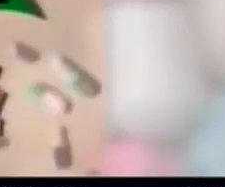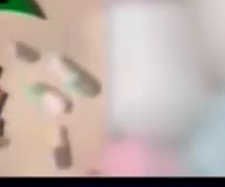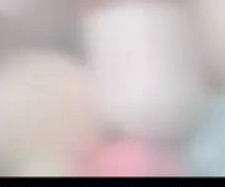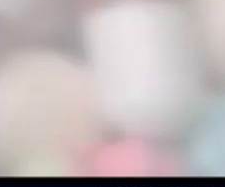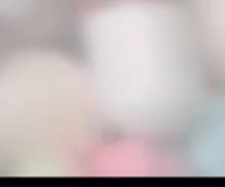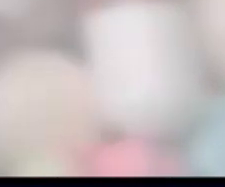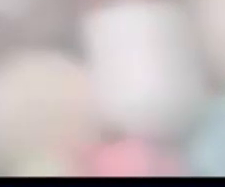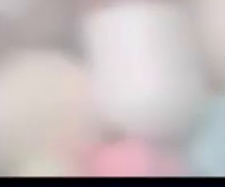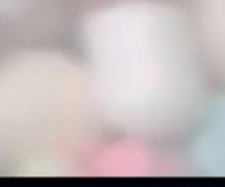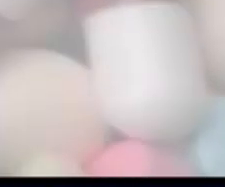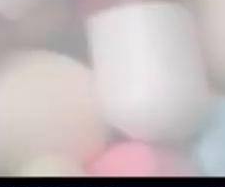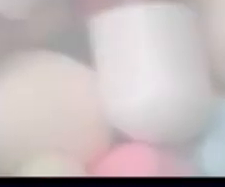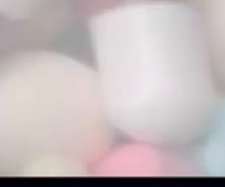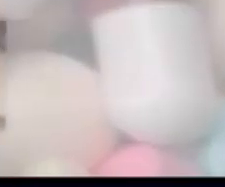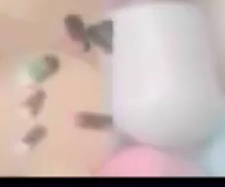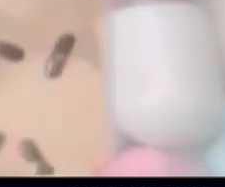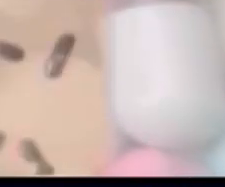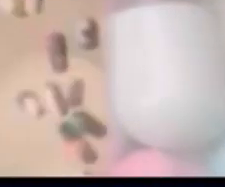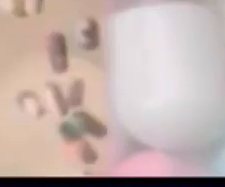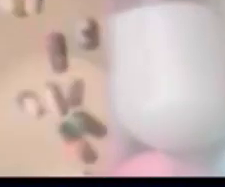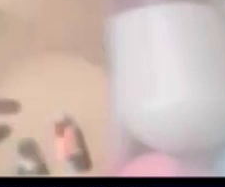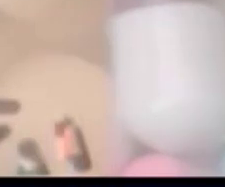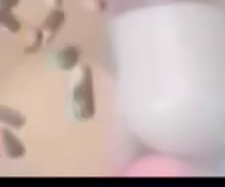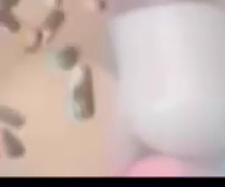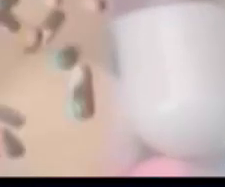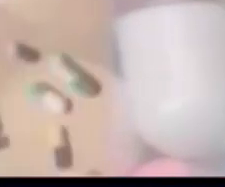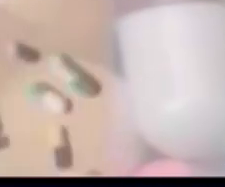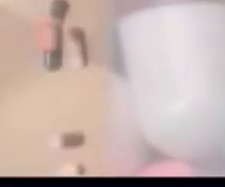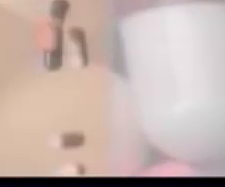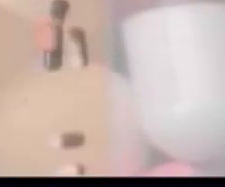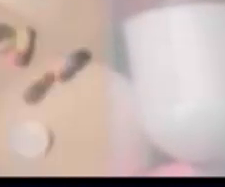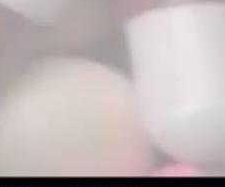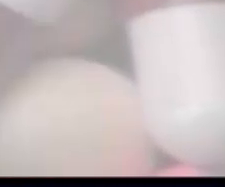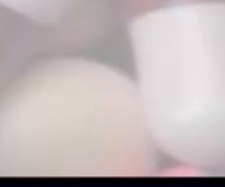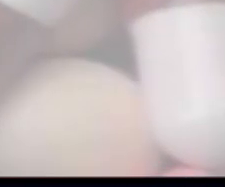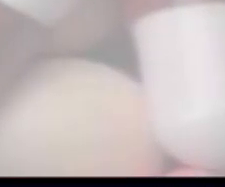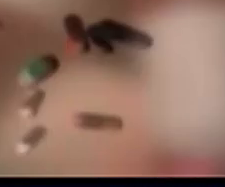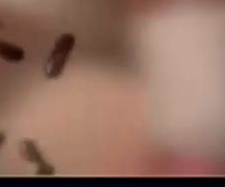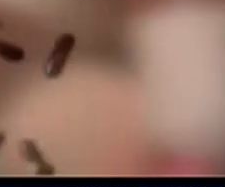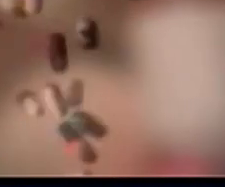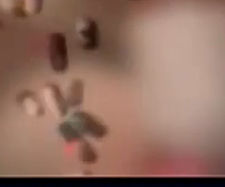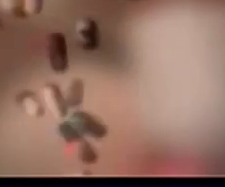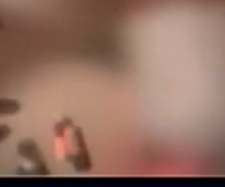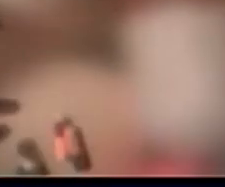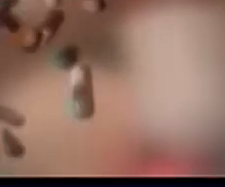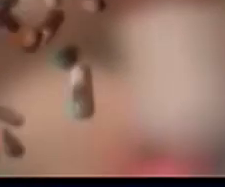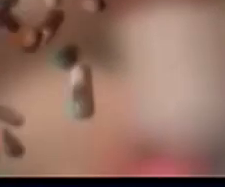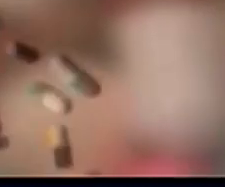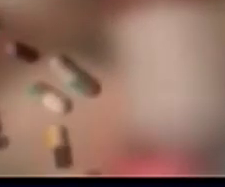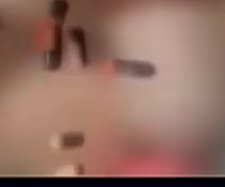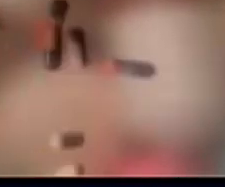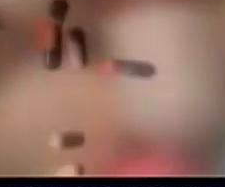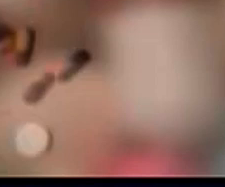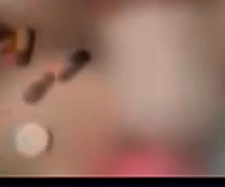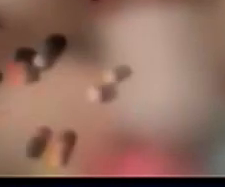in Zambia. Who is ZAMRA? Can you imagine walking into a storm without your umbrella? Think of ZAMRA as your umbrella in the medicine